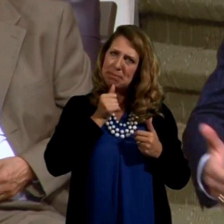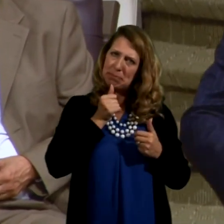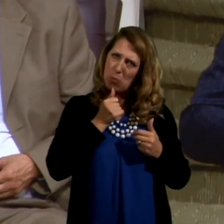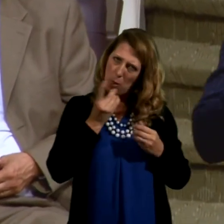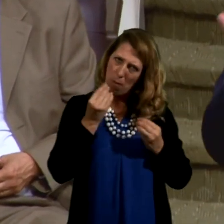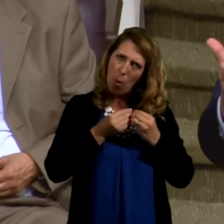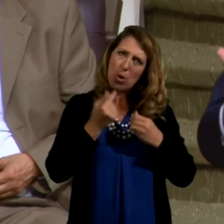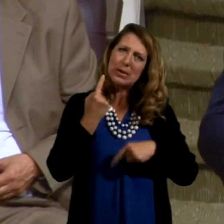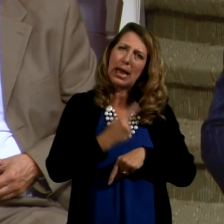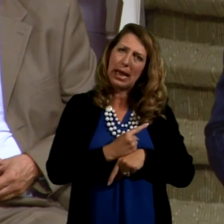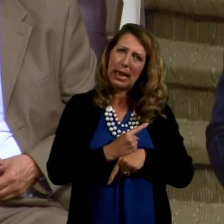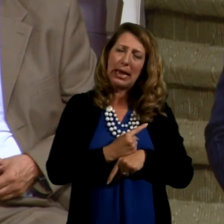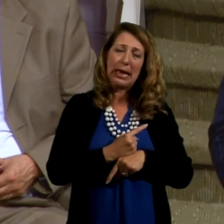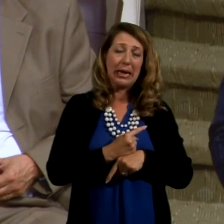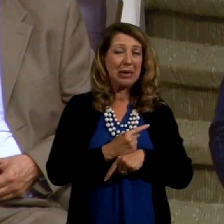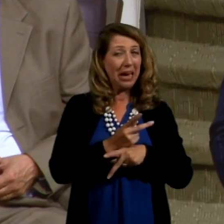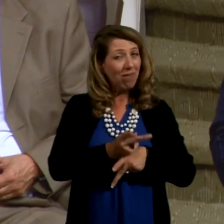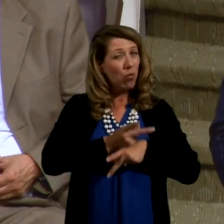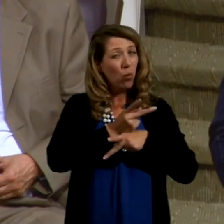You might want to be careful.